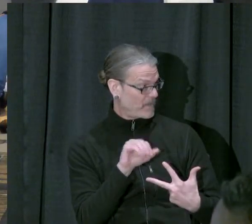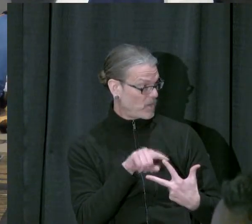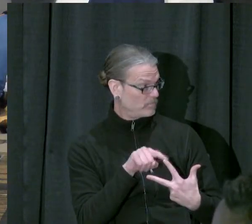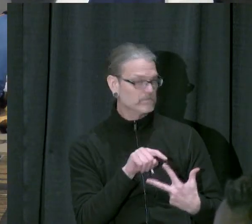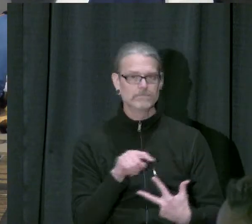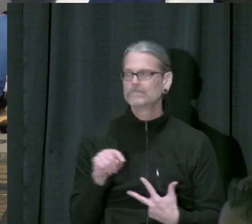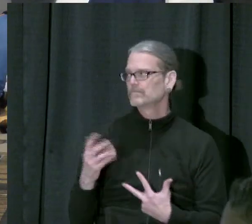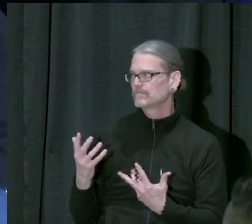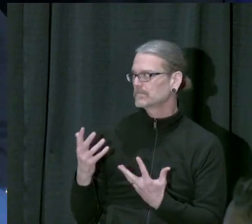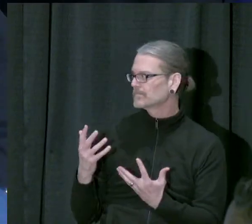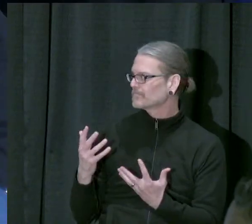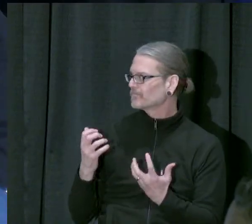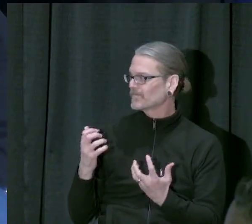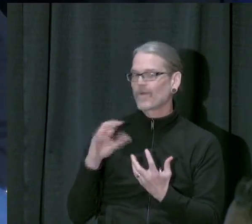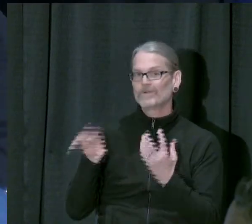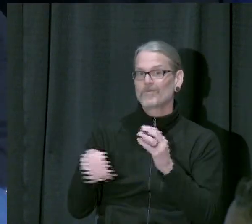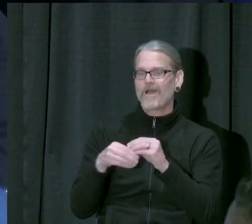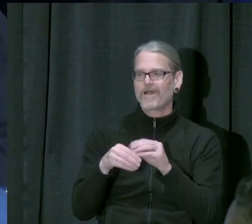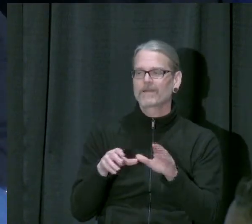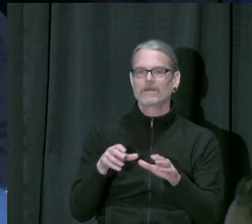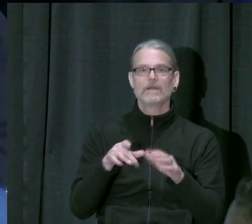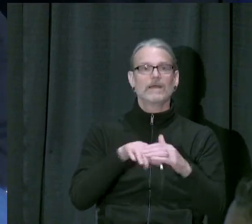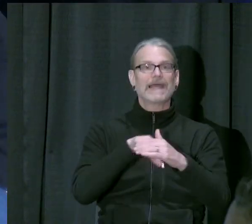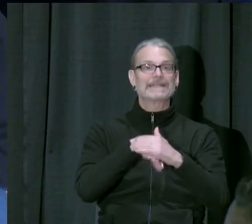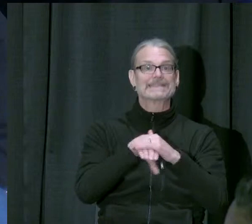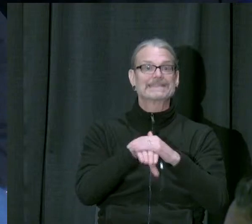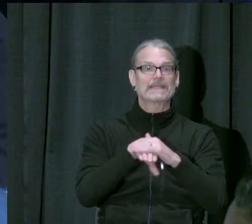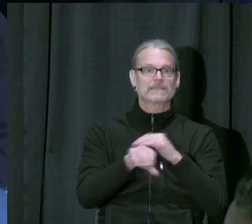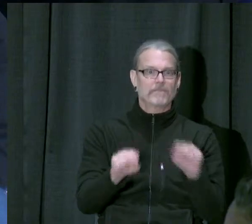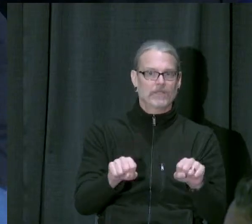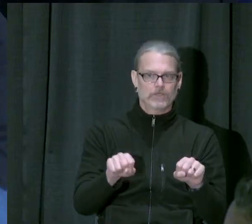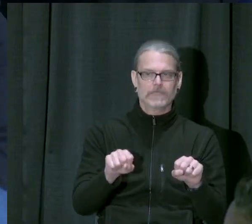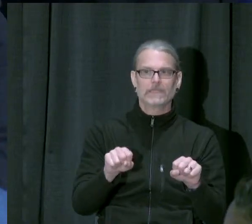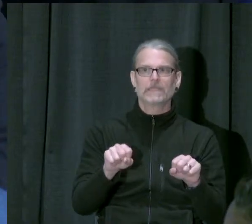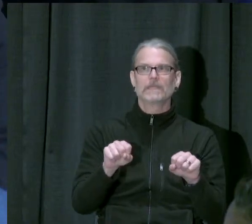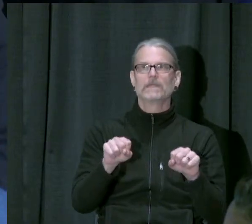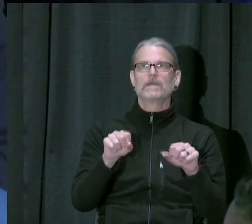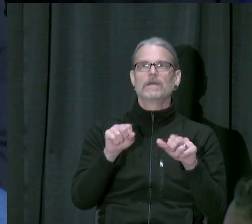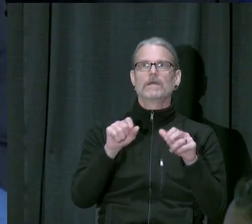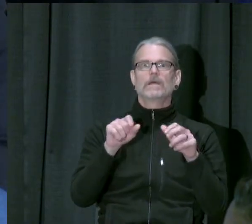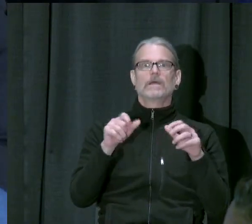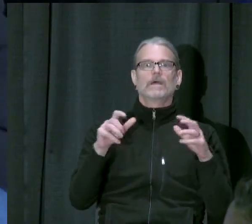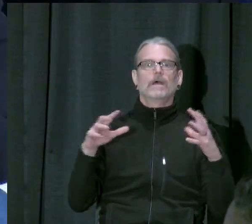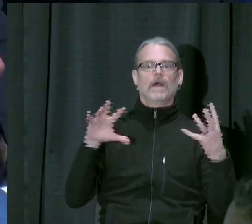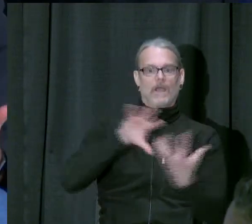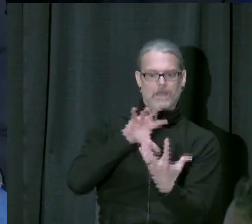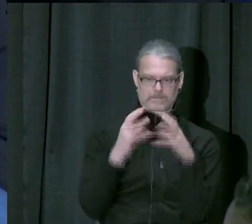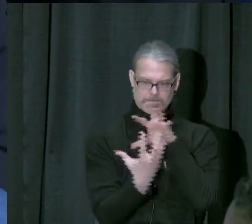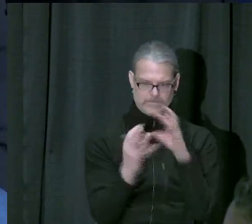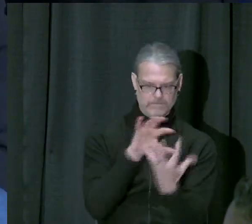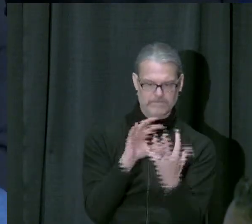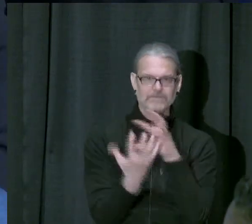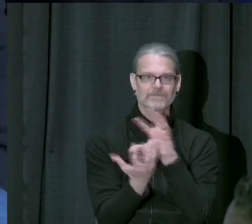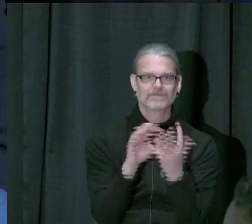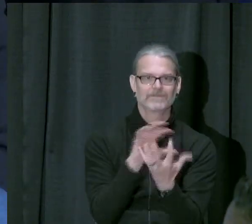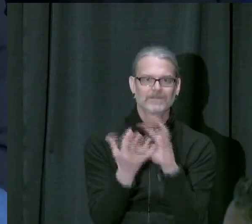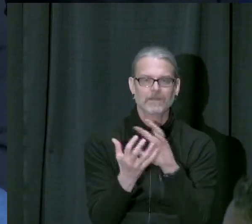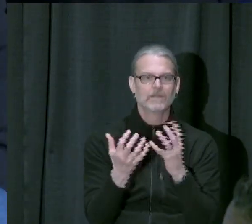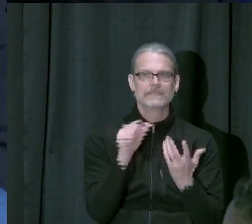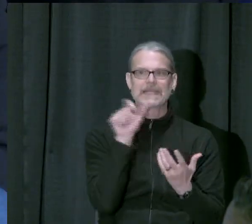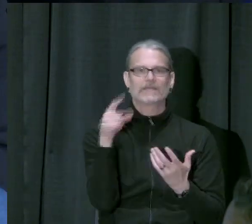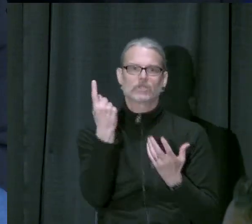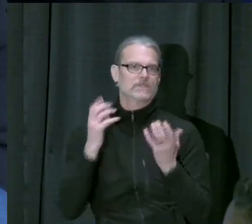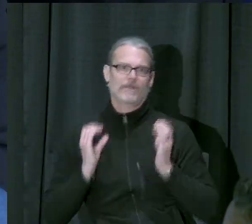that the way we think about accessibility is also very intersectional. So we don't just look at the customer with disability, but we look